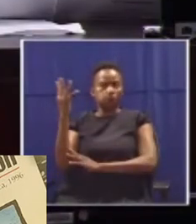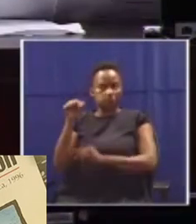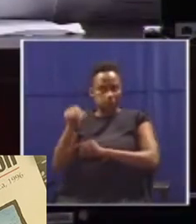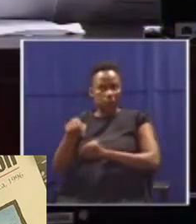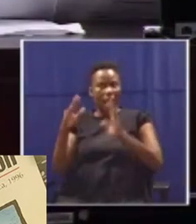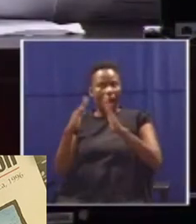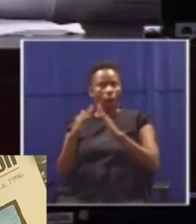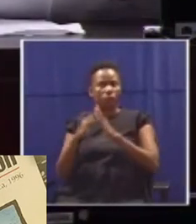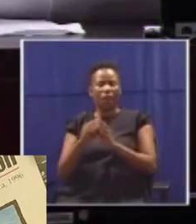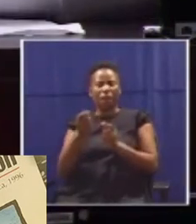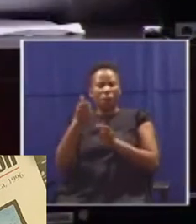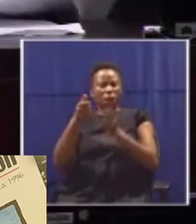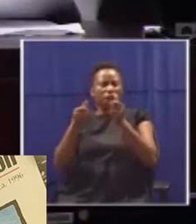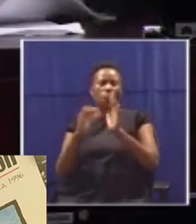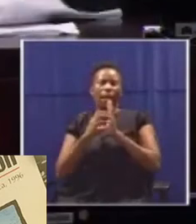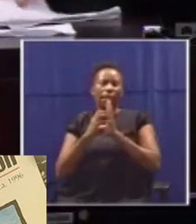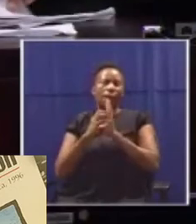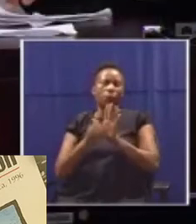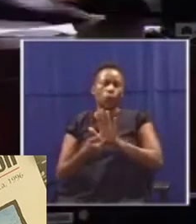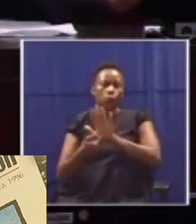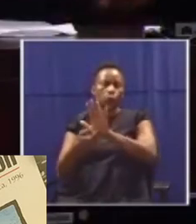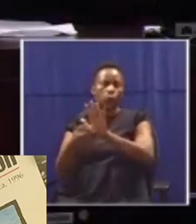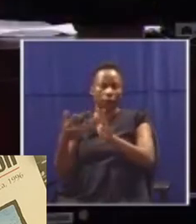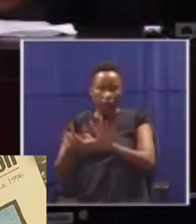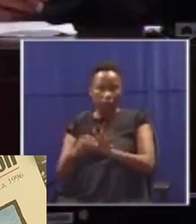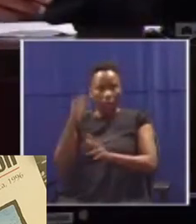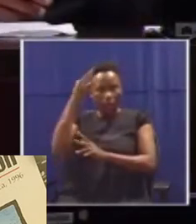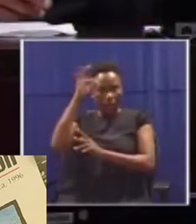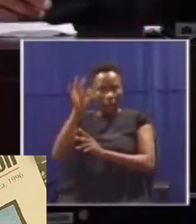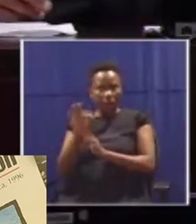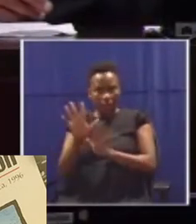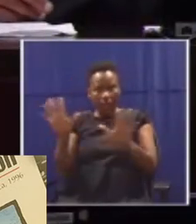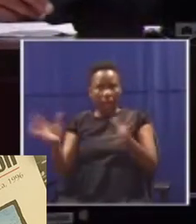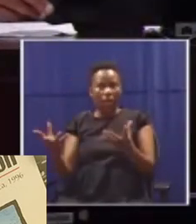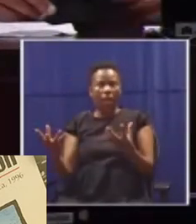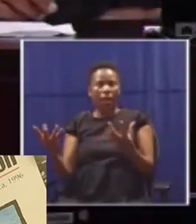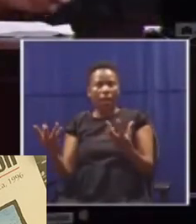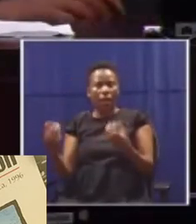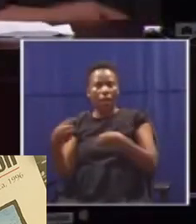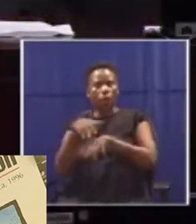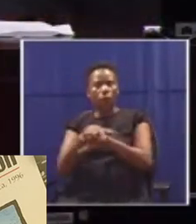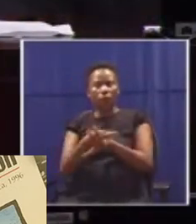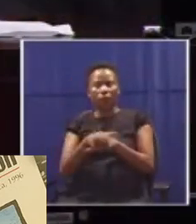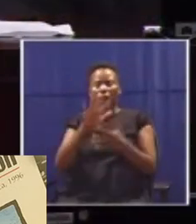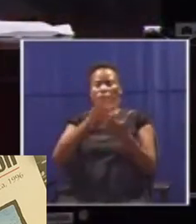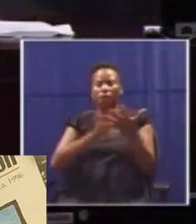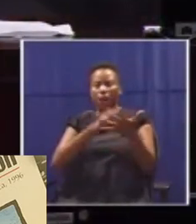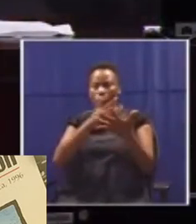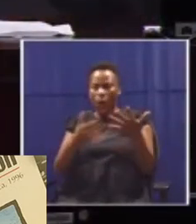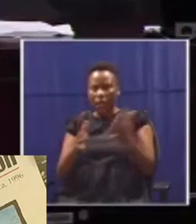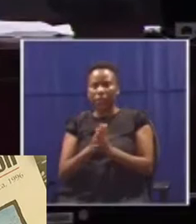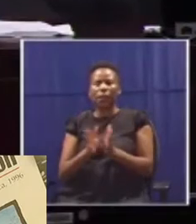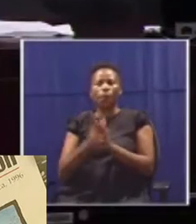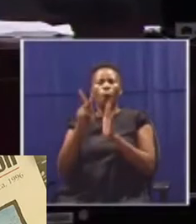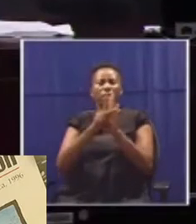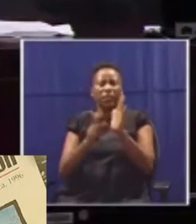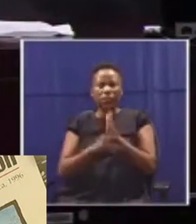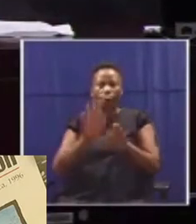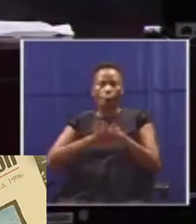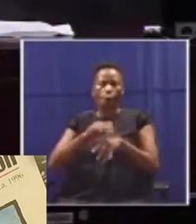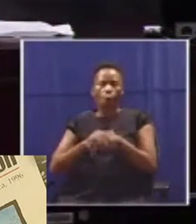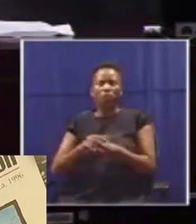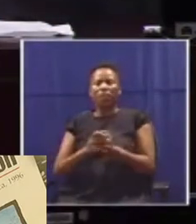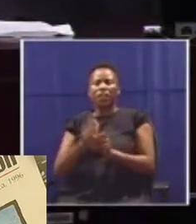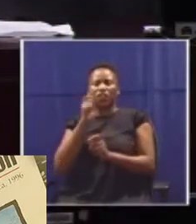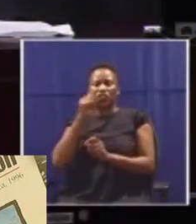with a few examples. Government has delivered an inclusive labor law, frameworks and policies on gender equality